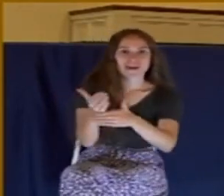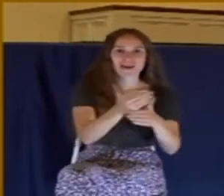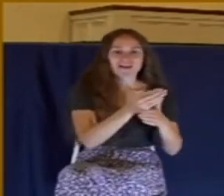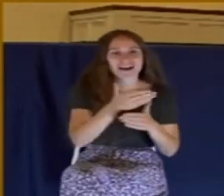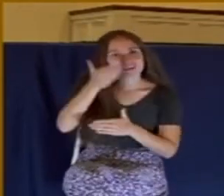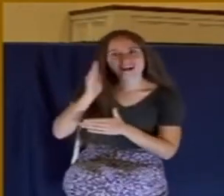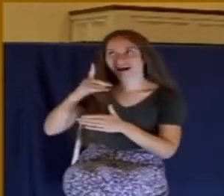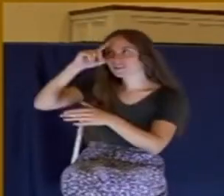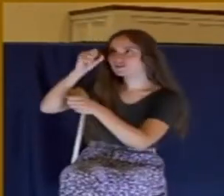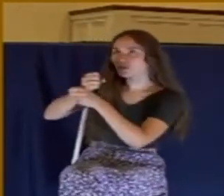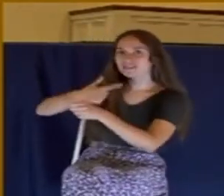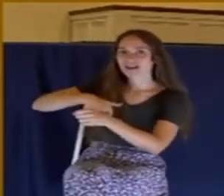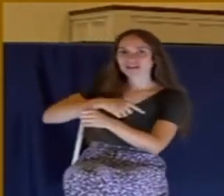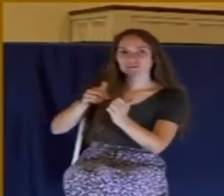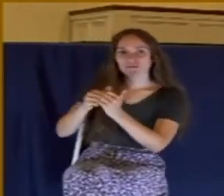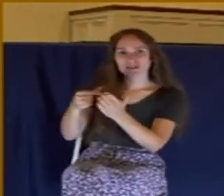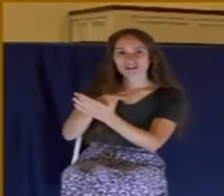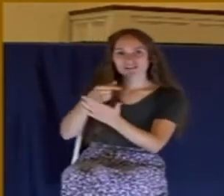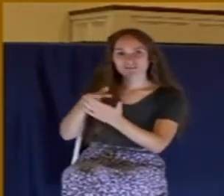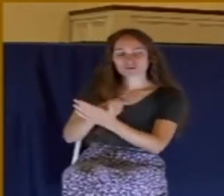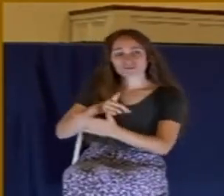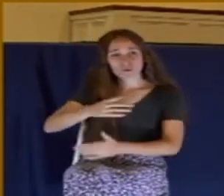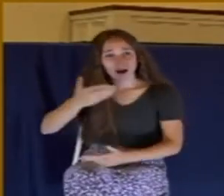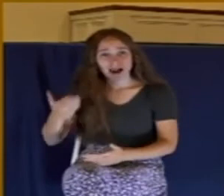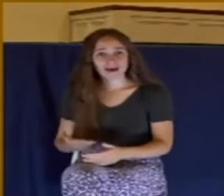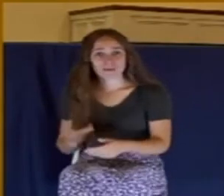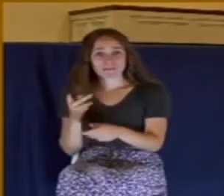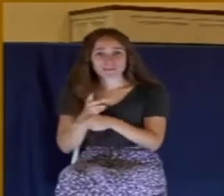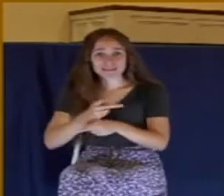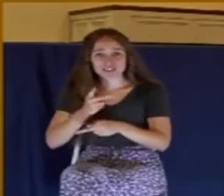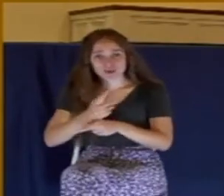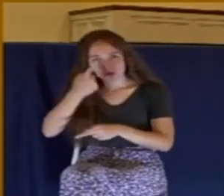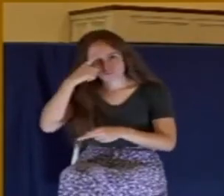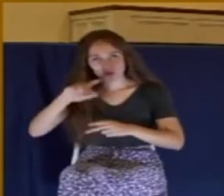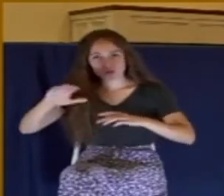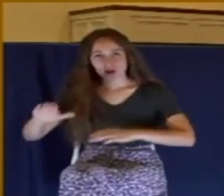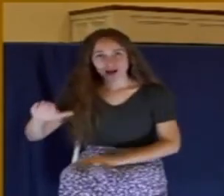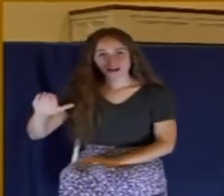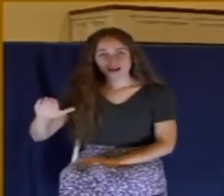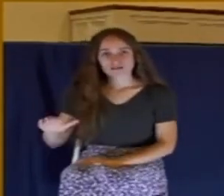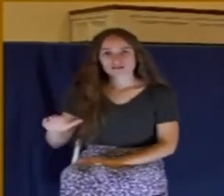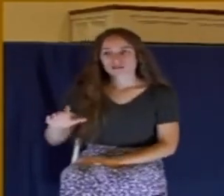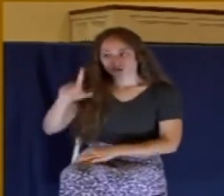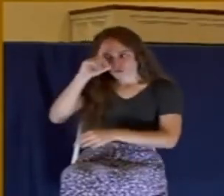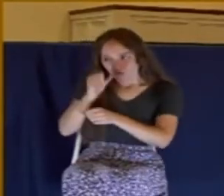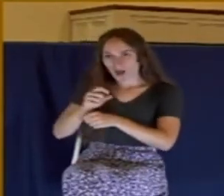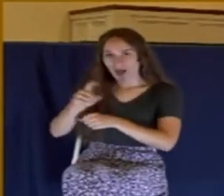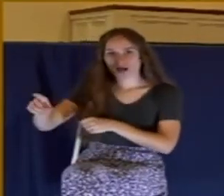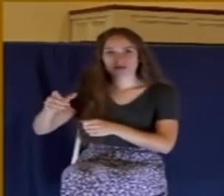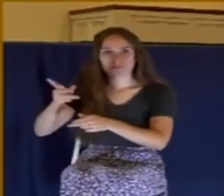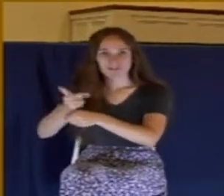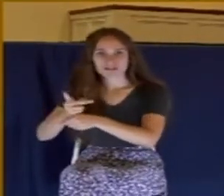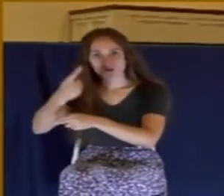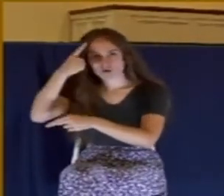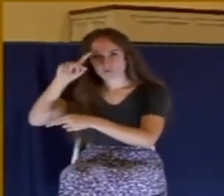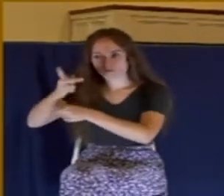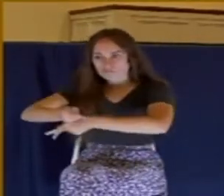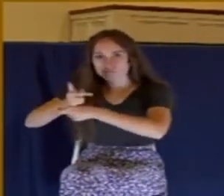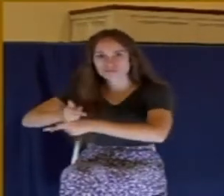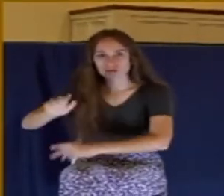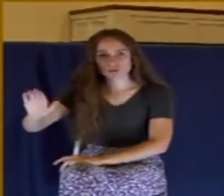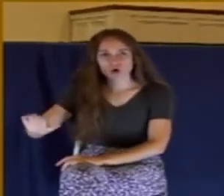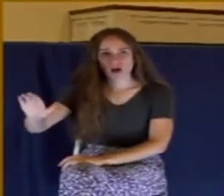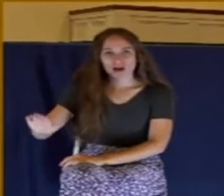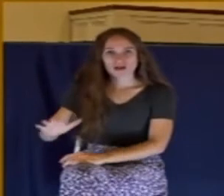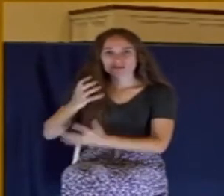When you hire a babysitter, you entrust the life of your child to the safekeeping of that person. And here God is saying to the